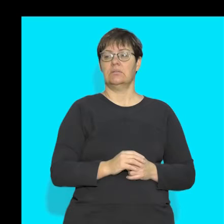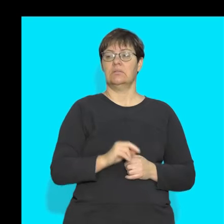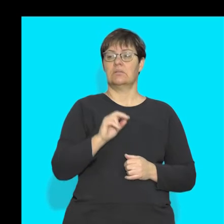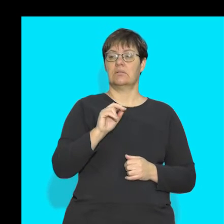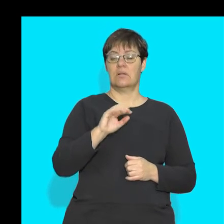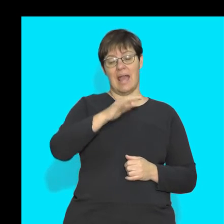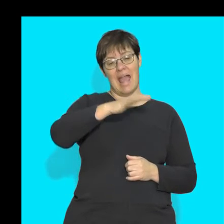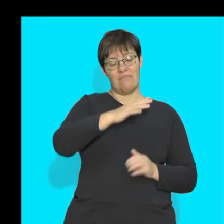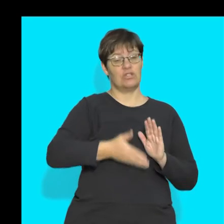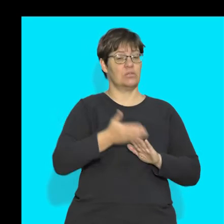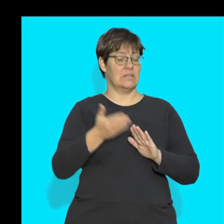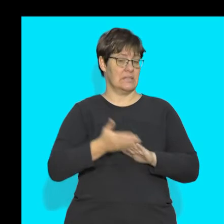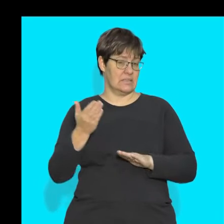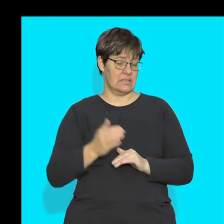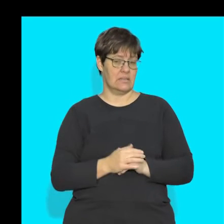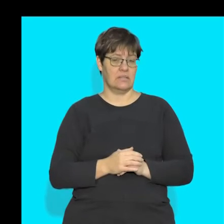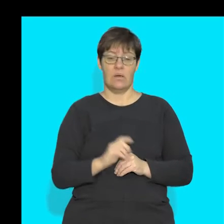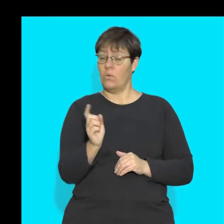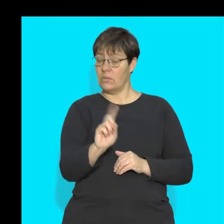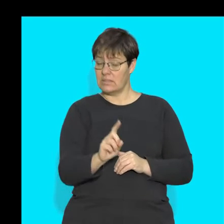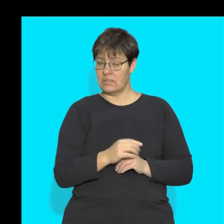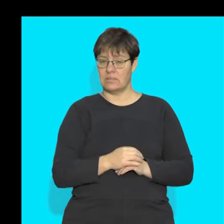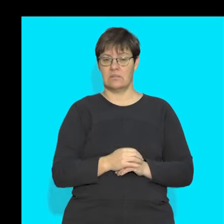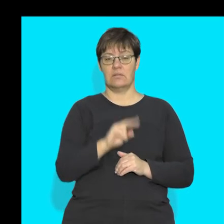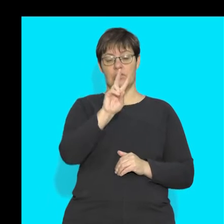that my average speed